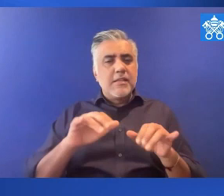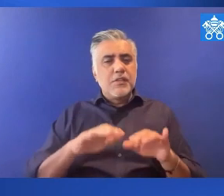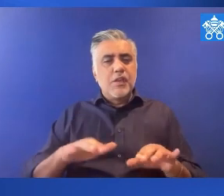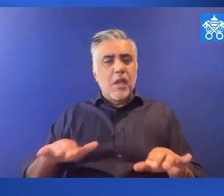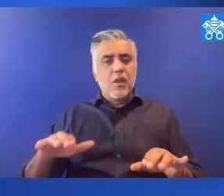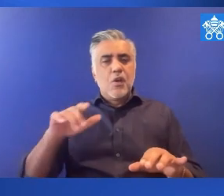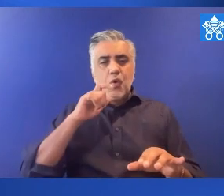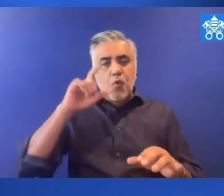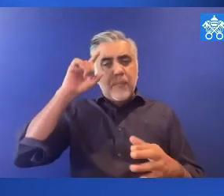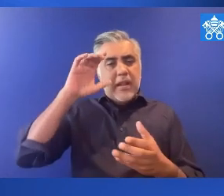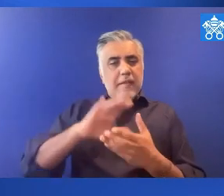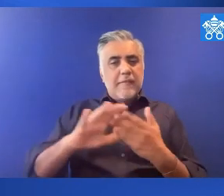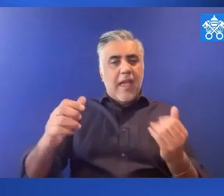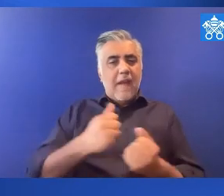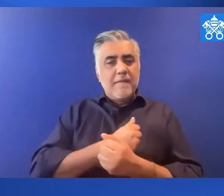I acted with him